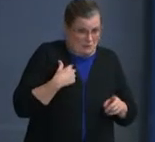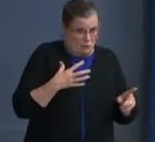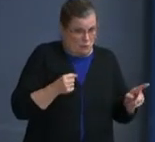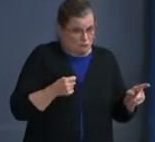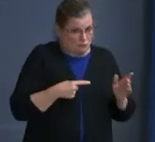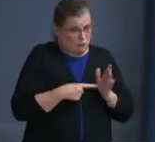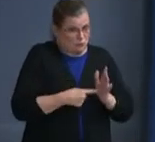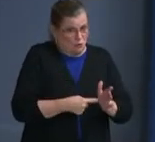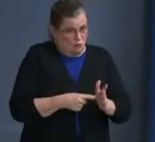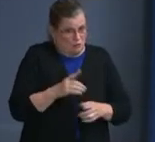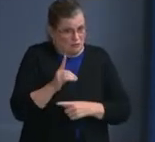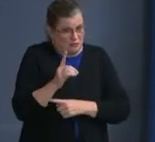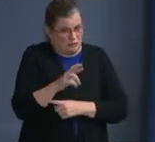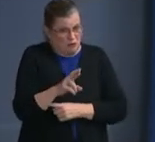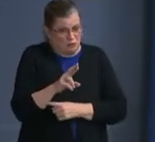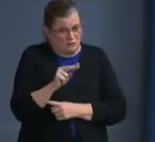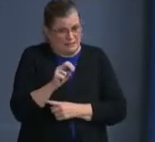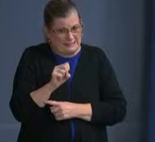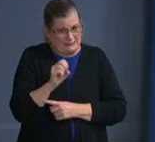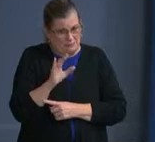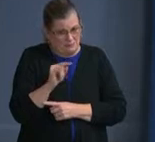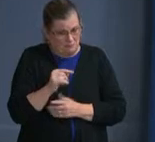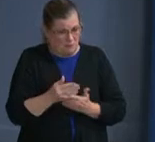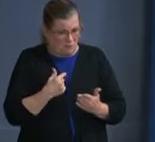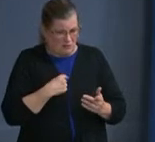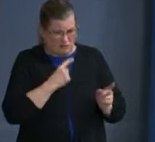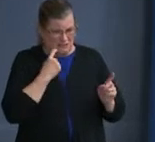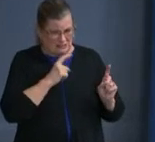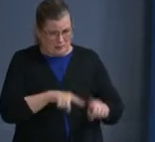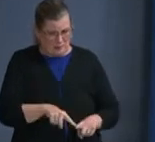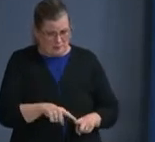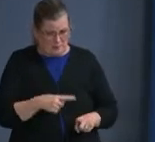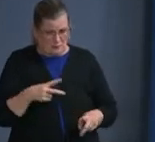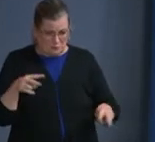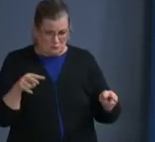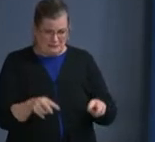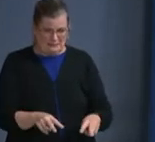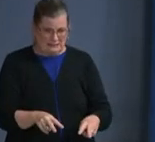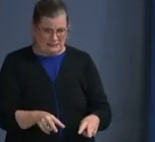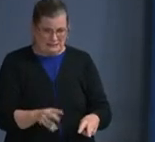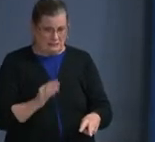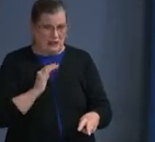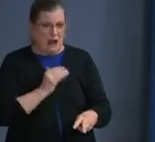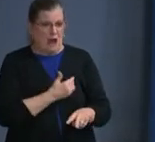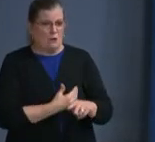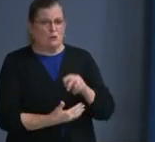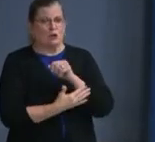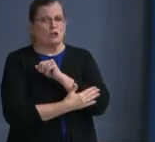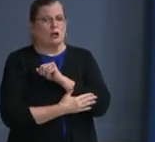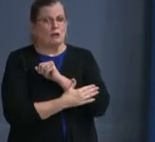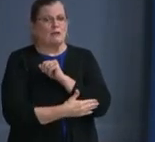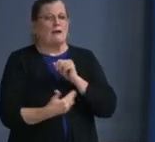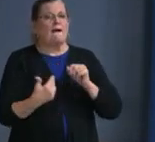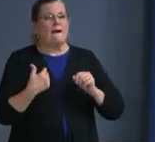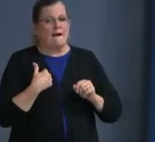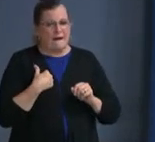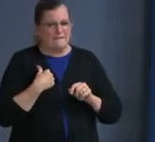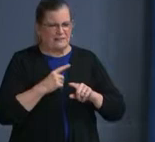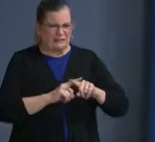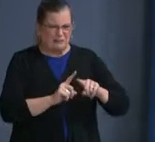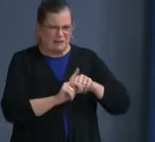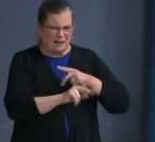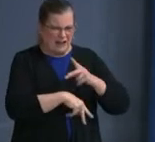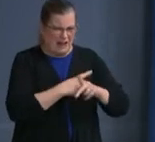to Dr. Nesbitt before we came in here today, was to see our country having those types of physical disputes